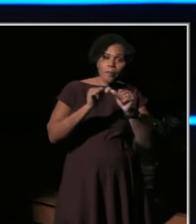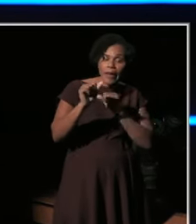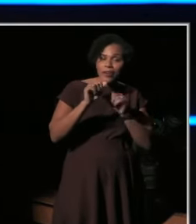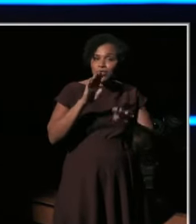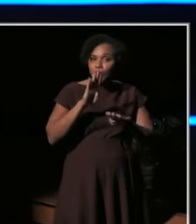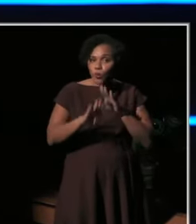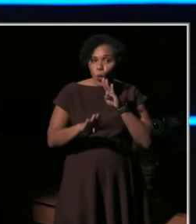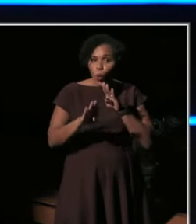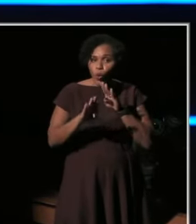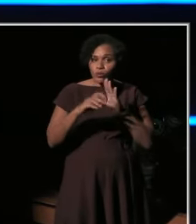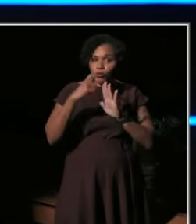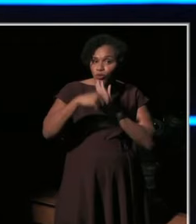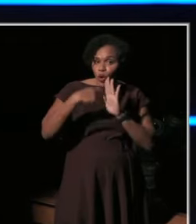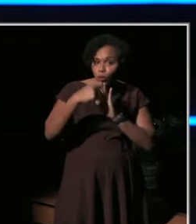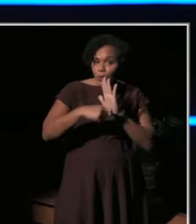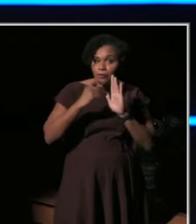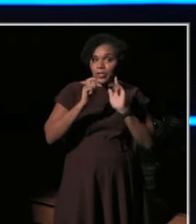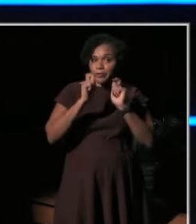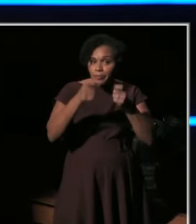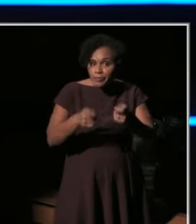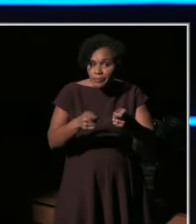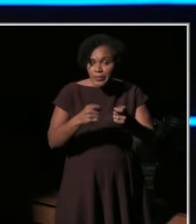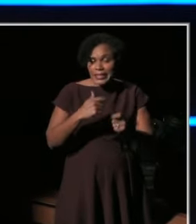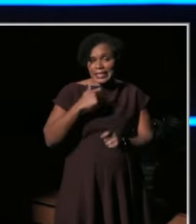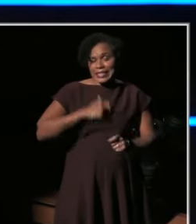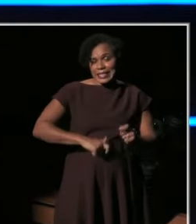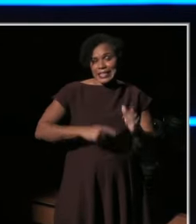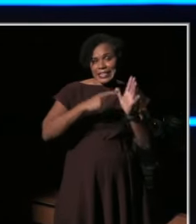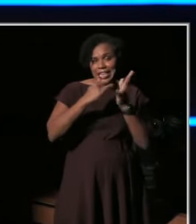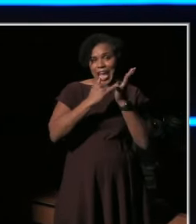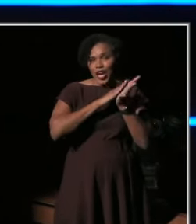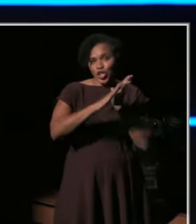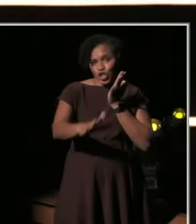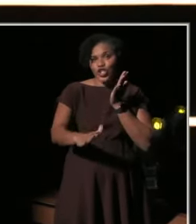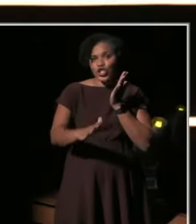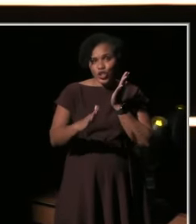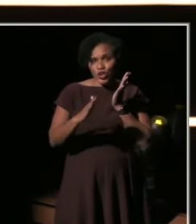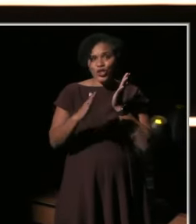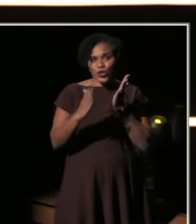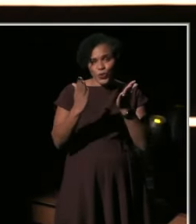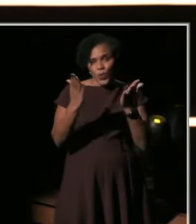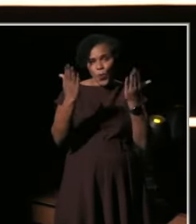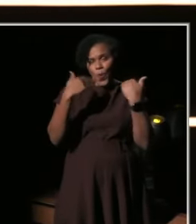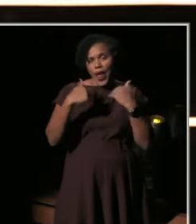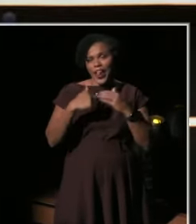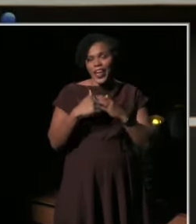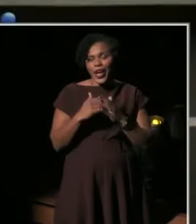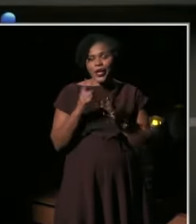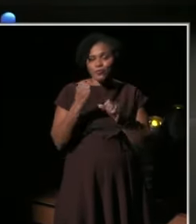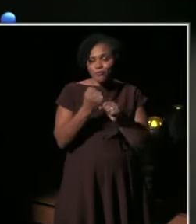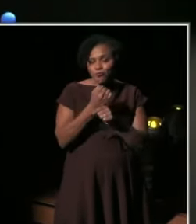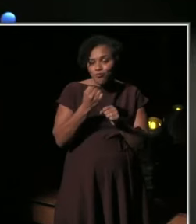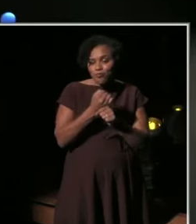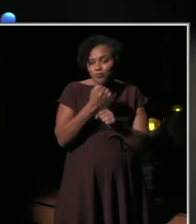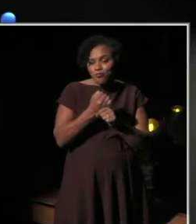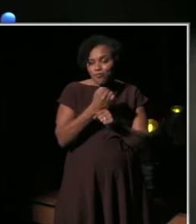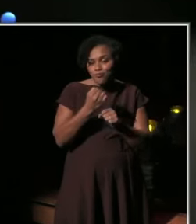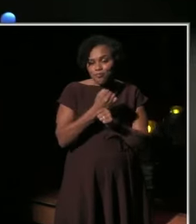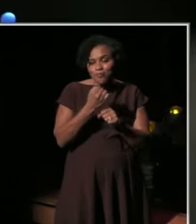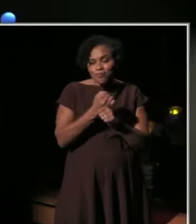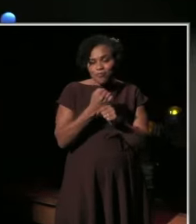Sports Documentary goes to Citizen Ash. Please welcome to the stage producer Beth Hubbard.